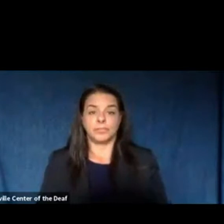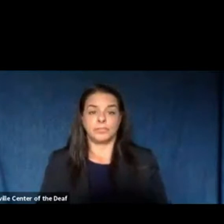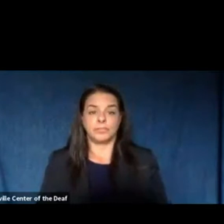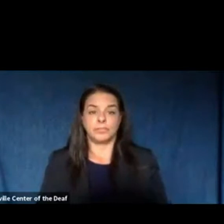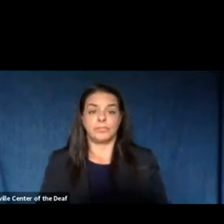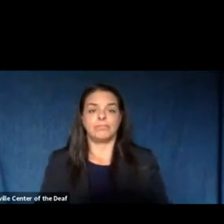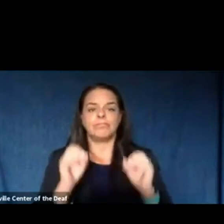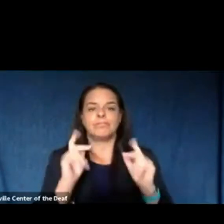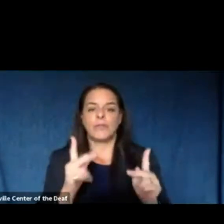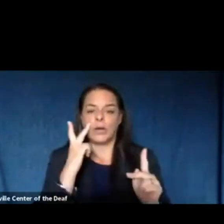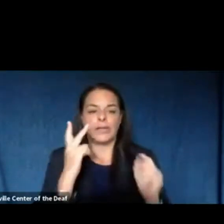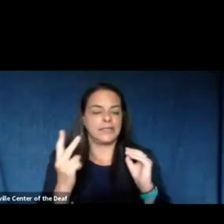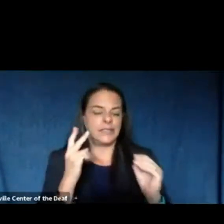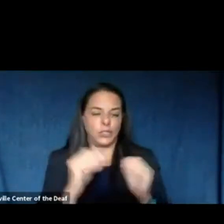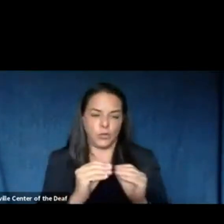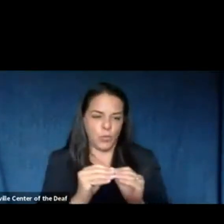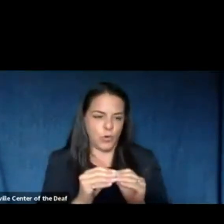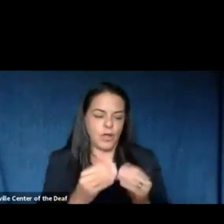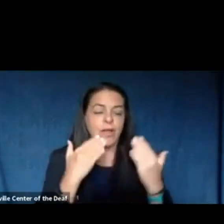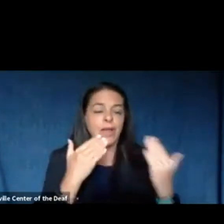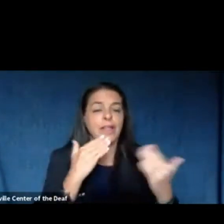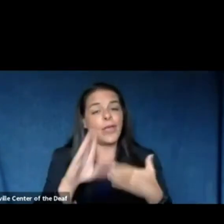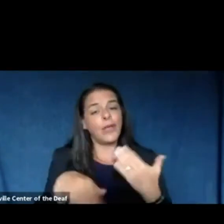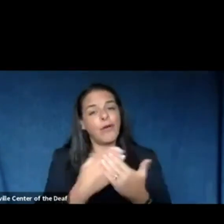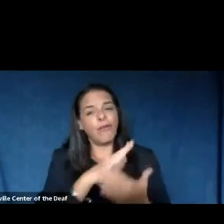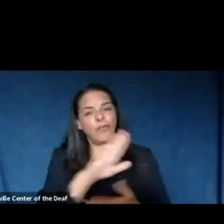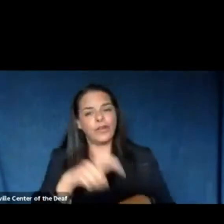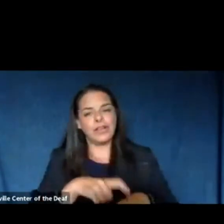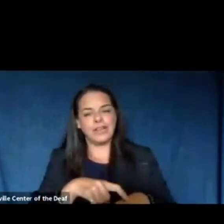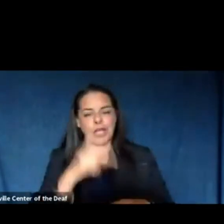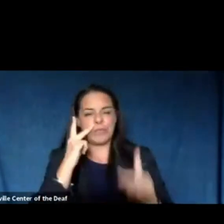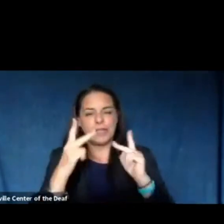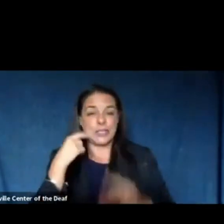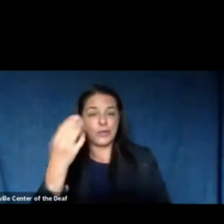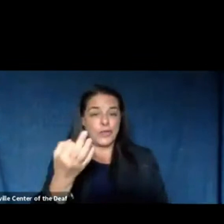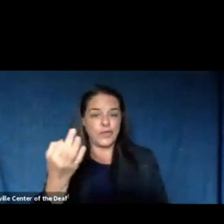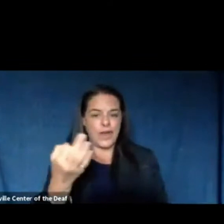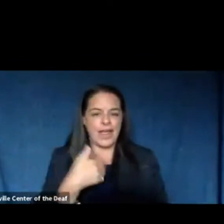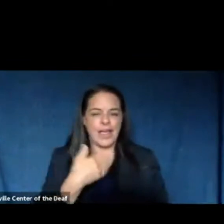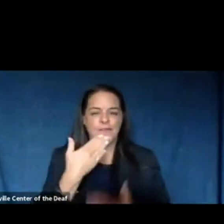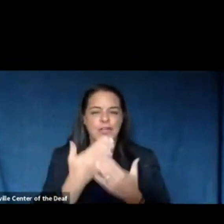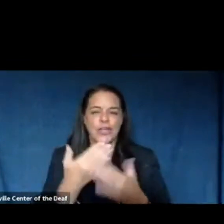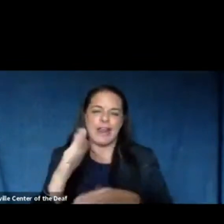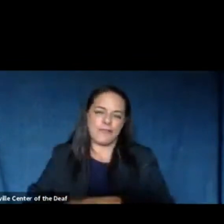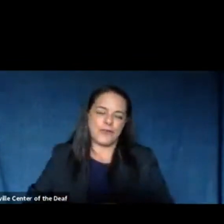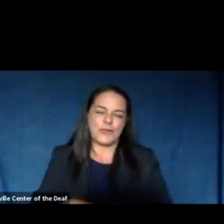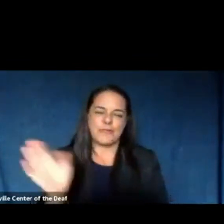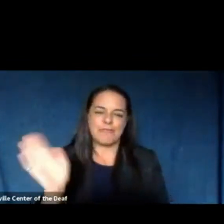All right, not seeing any other questions come in. Thank you all for your time, and we will see you on Friday. Have a good rest of your day.